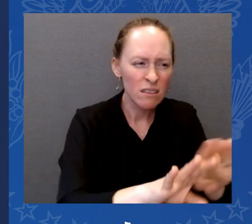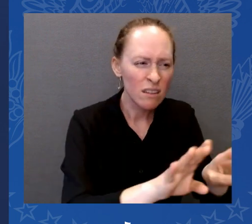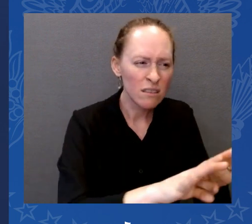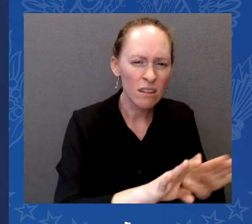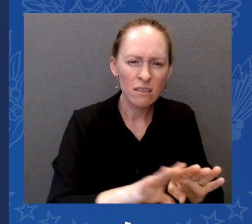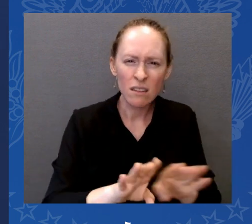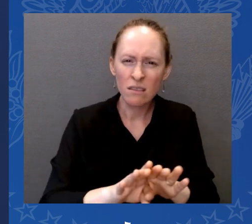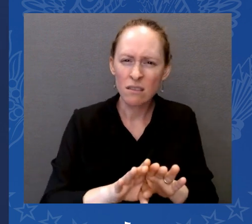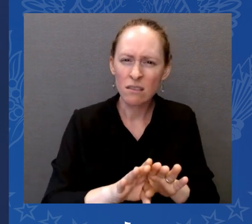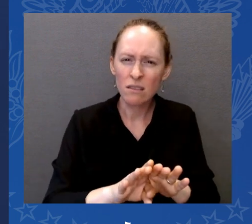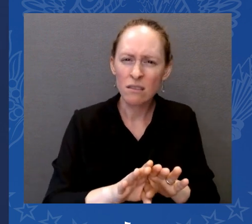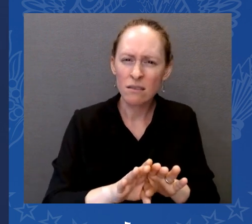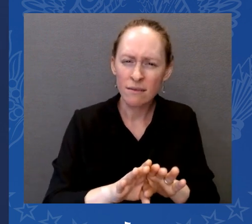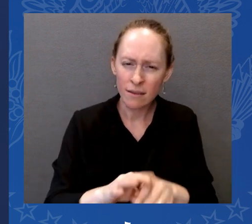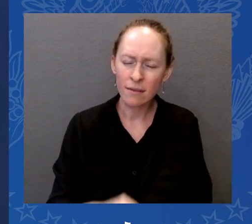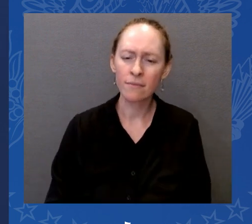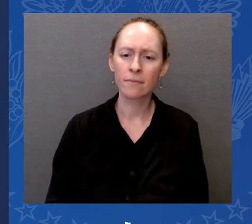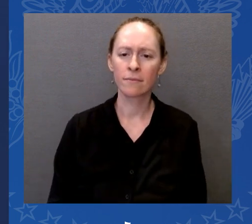American history.